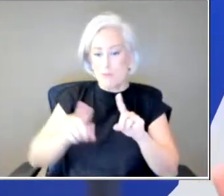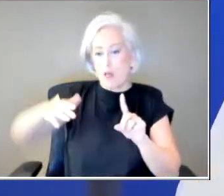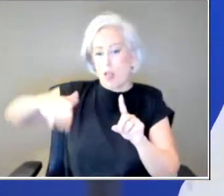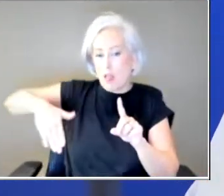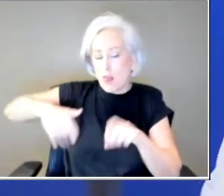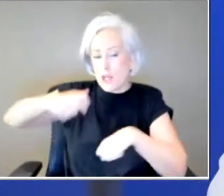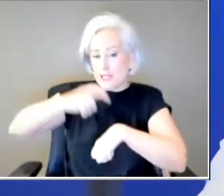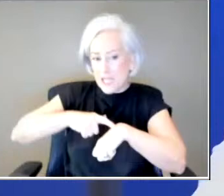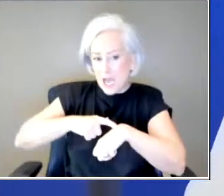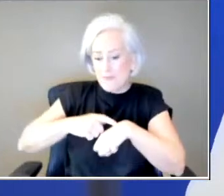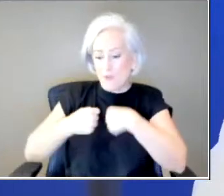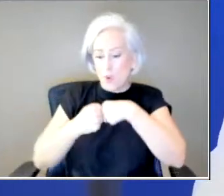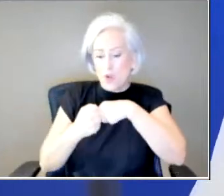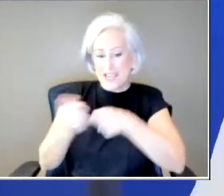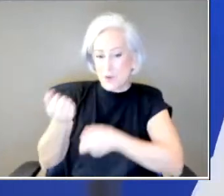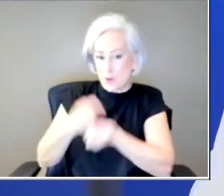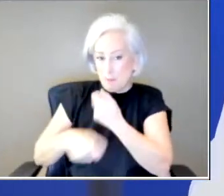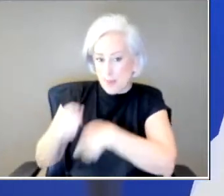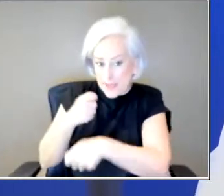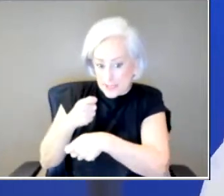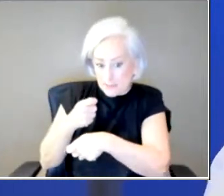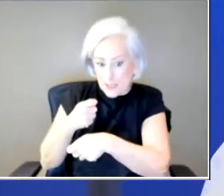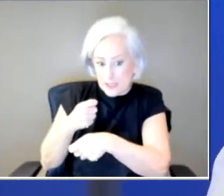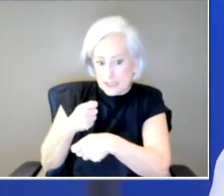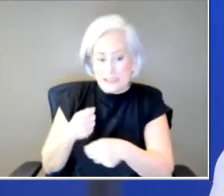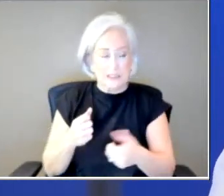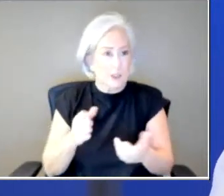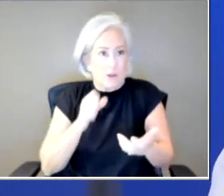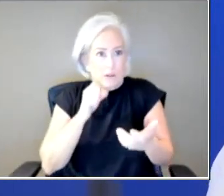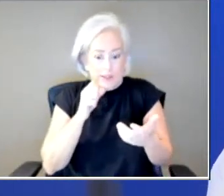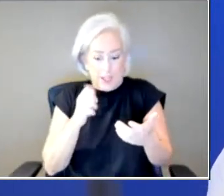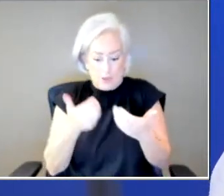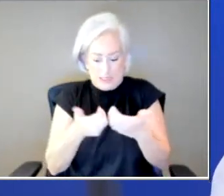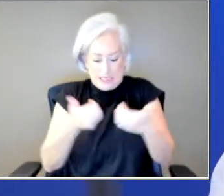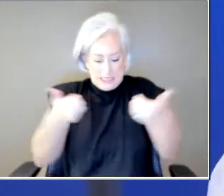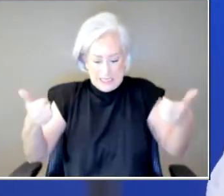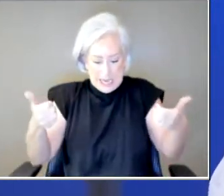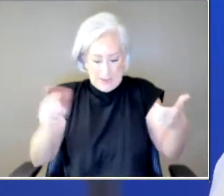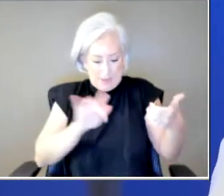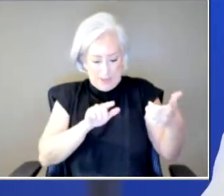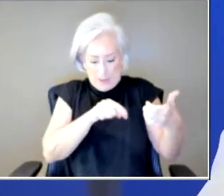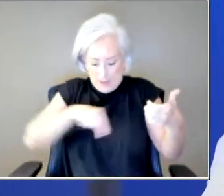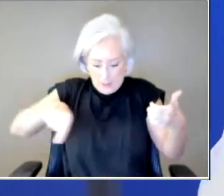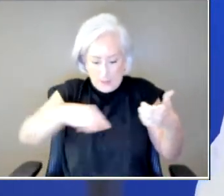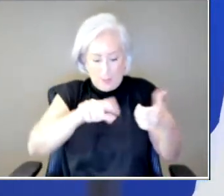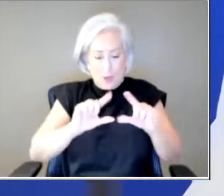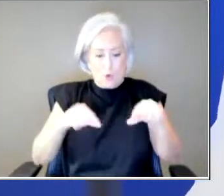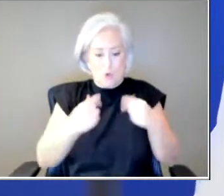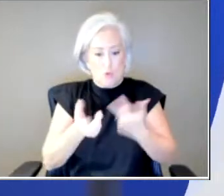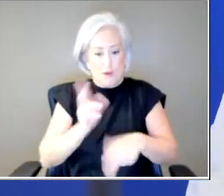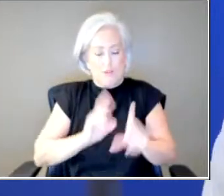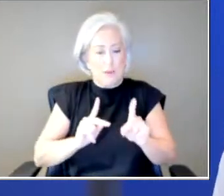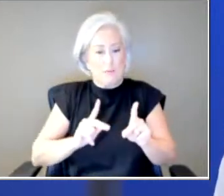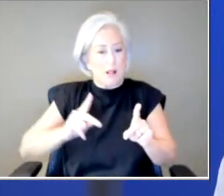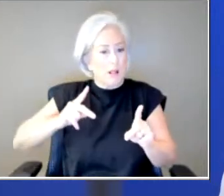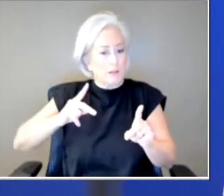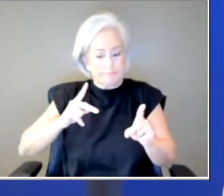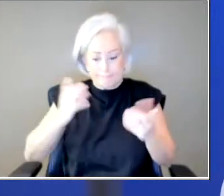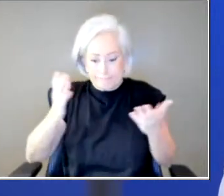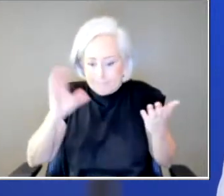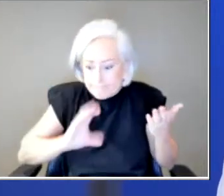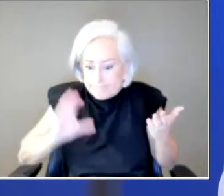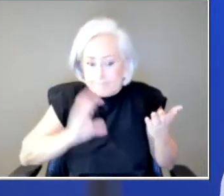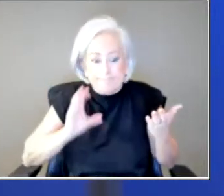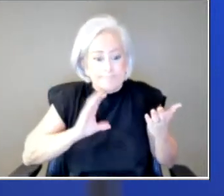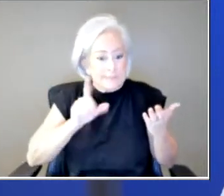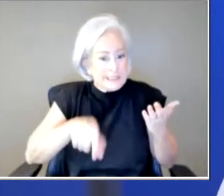get a knee replacement, and they're right now being undertreated. There's this gap of people who aren't getting their knee pain controlled, and this fits into that category where we can supply